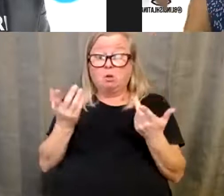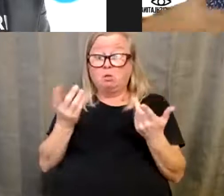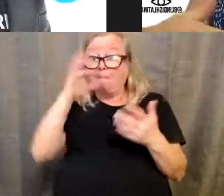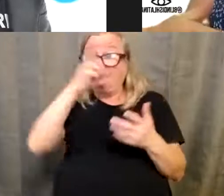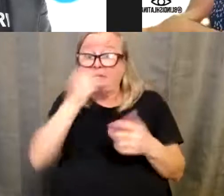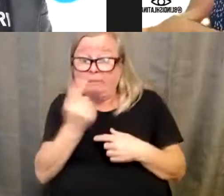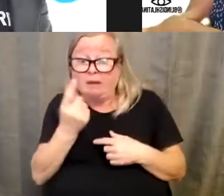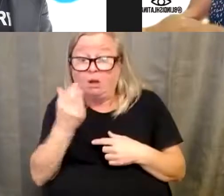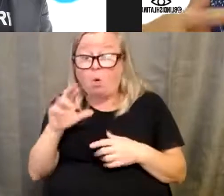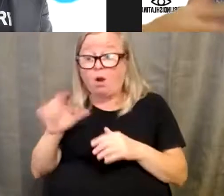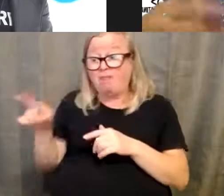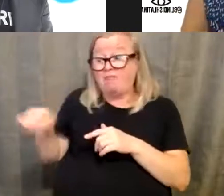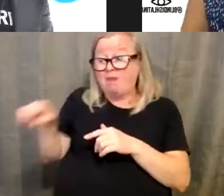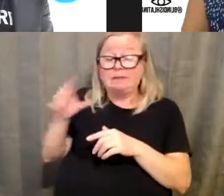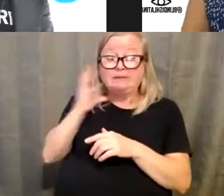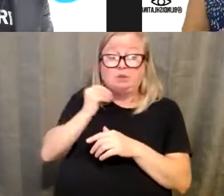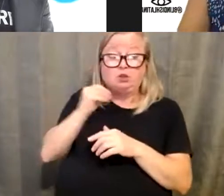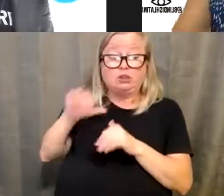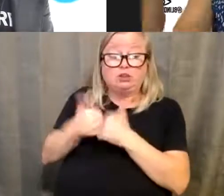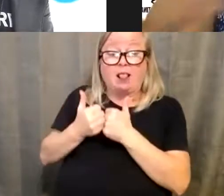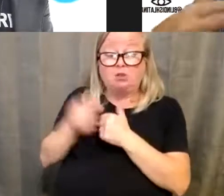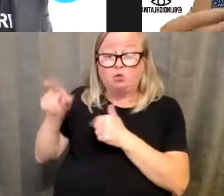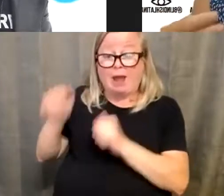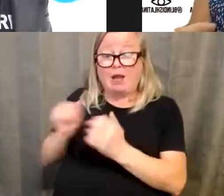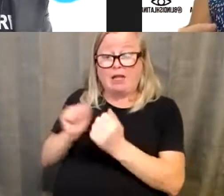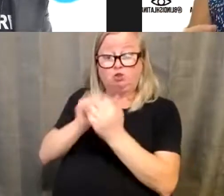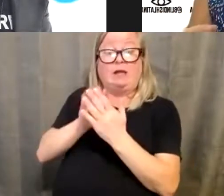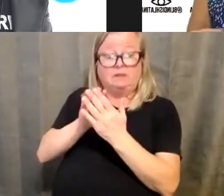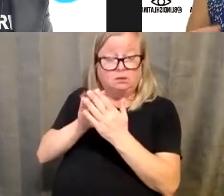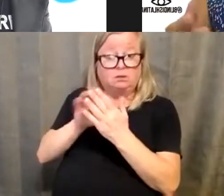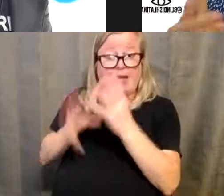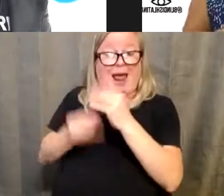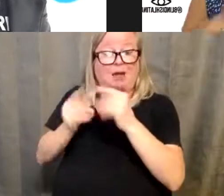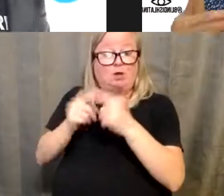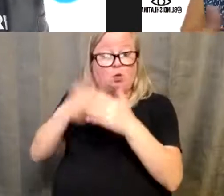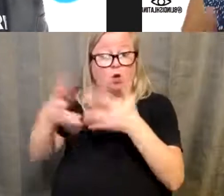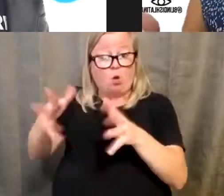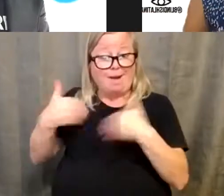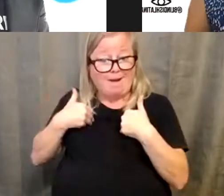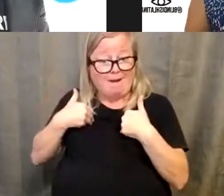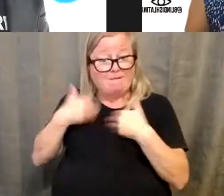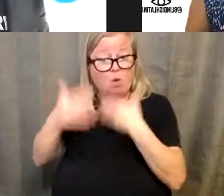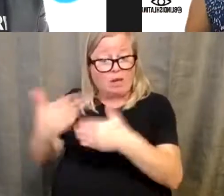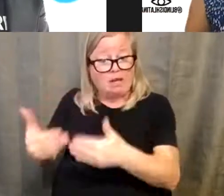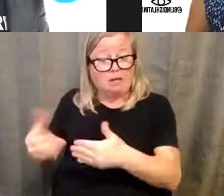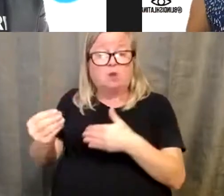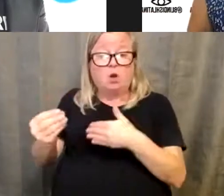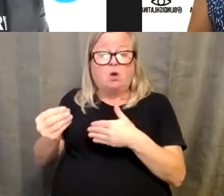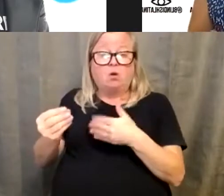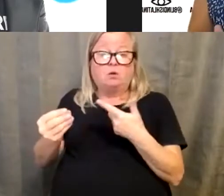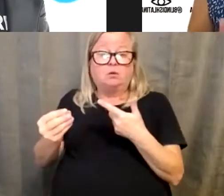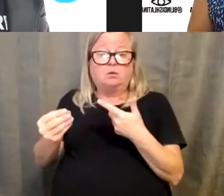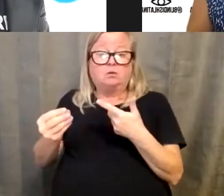might be a challenge that they're experiencing that you can address and add on to what you're already doing. But by demonstrating that commitment to inclusion from the